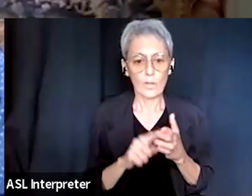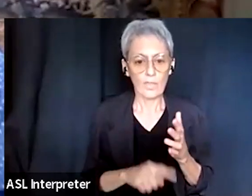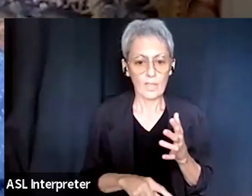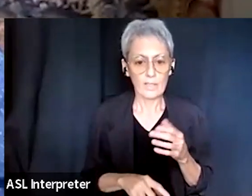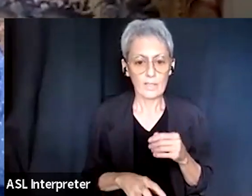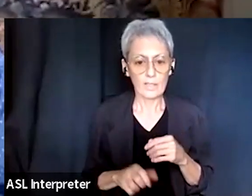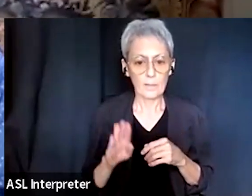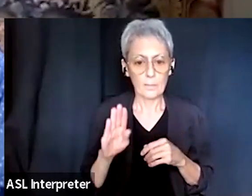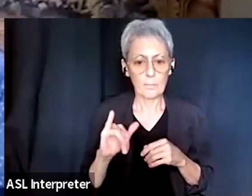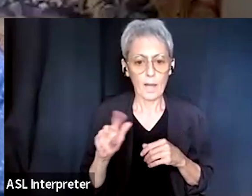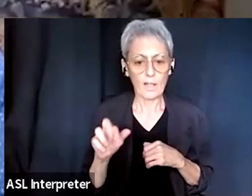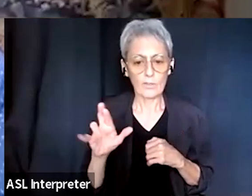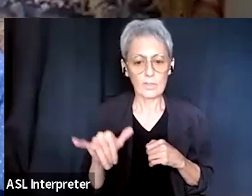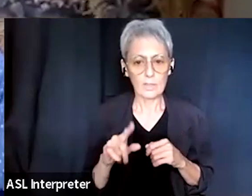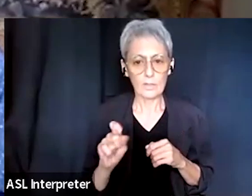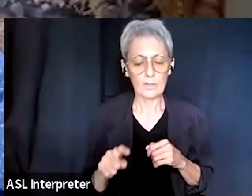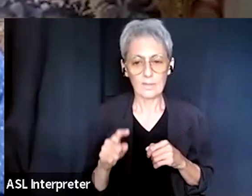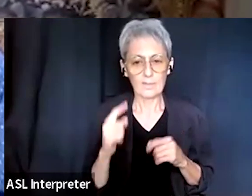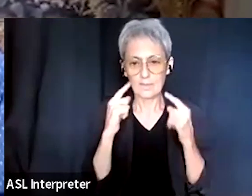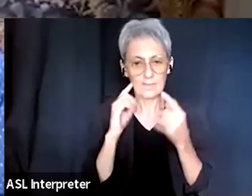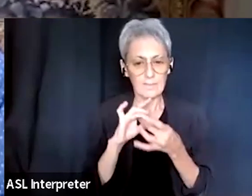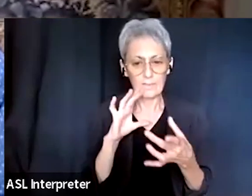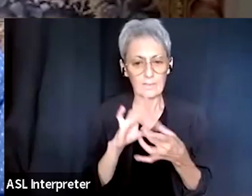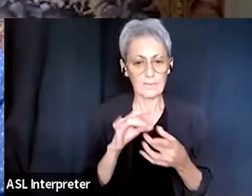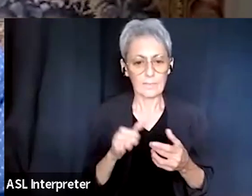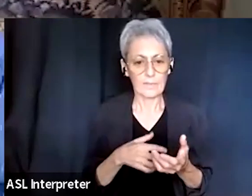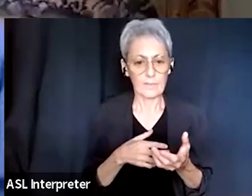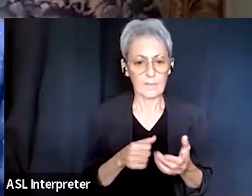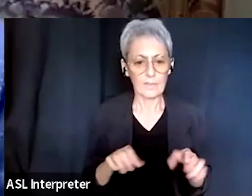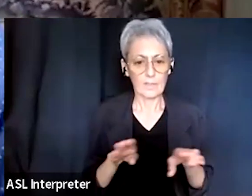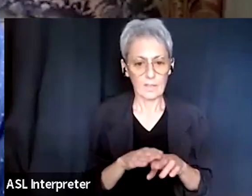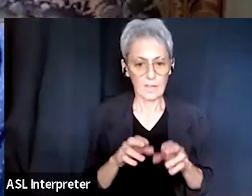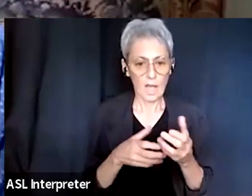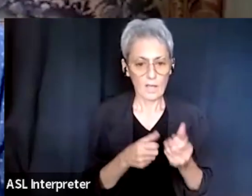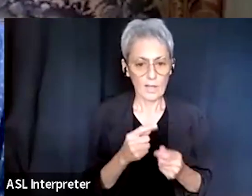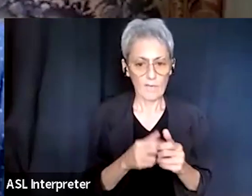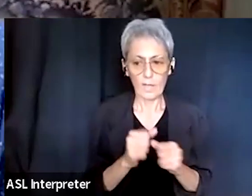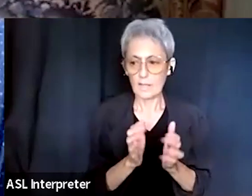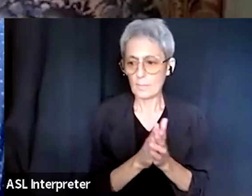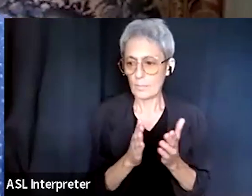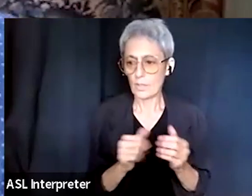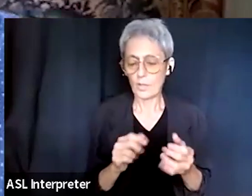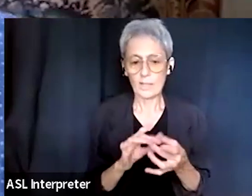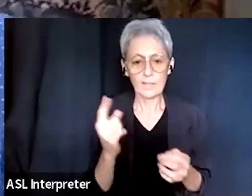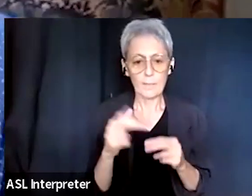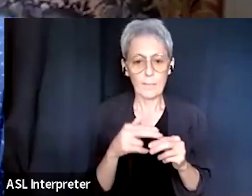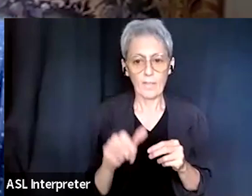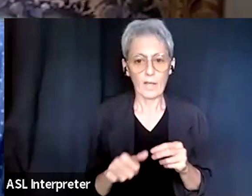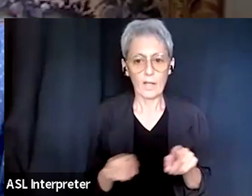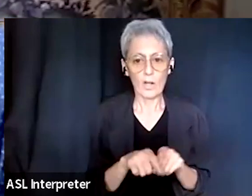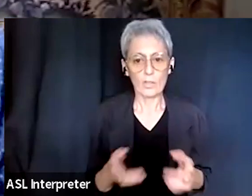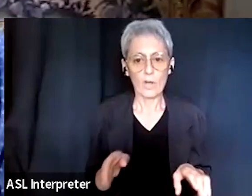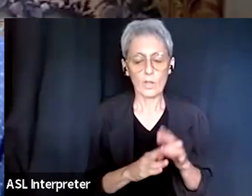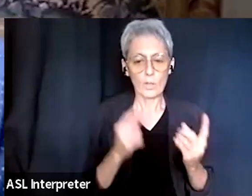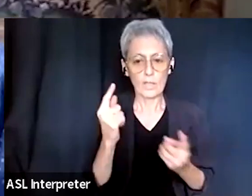as you close and you have, I trust everyone gets the book. Maybe you can say something about that and also a closing thought.